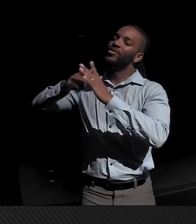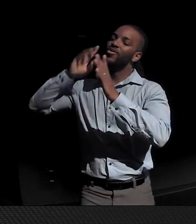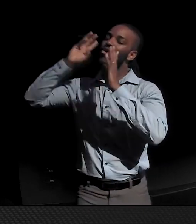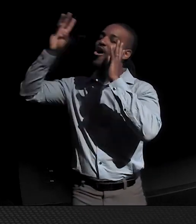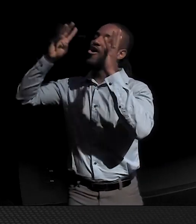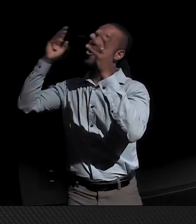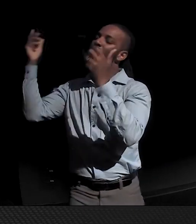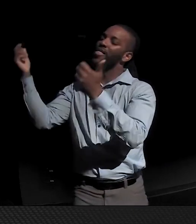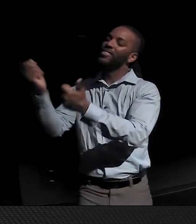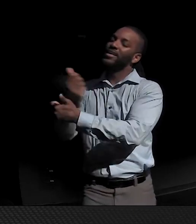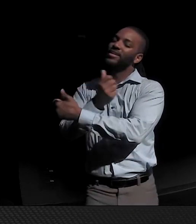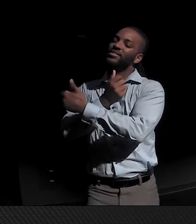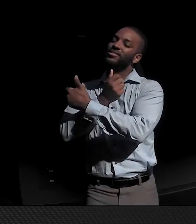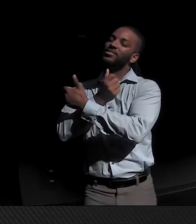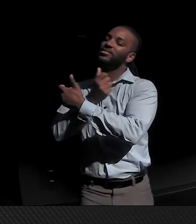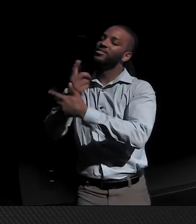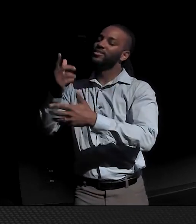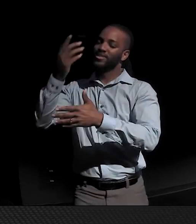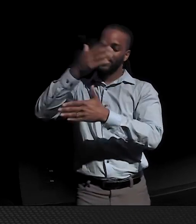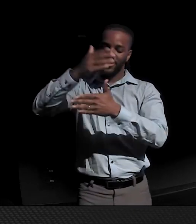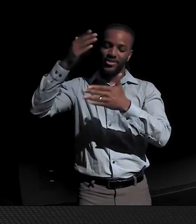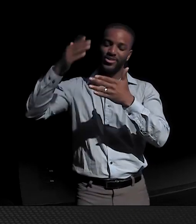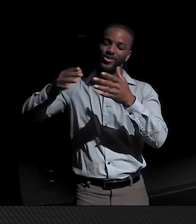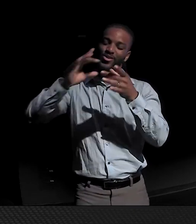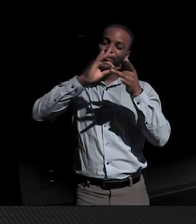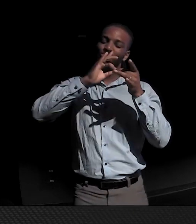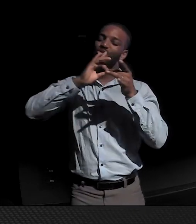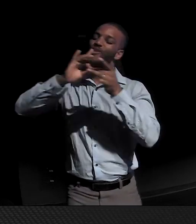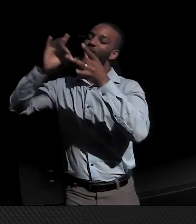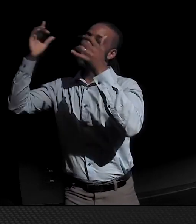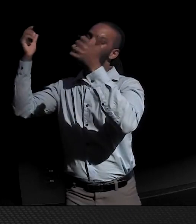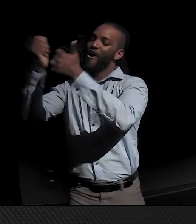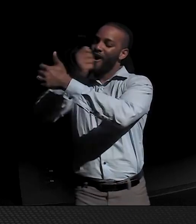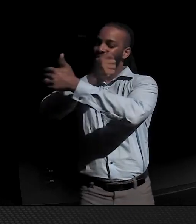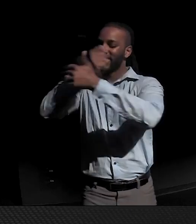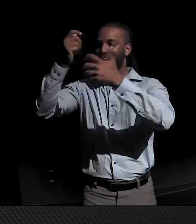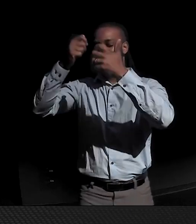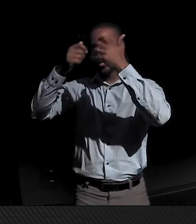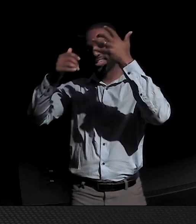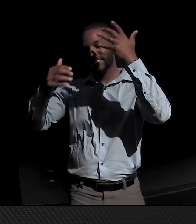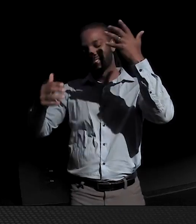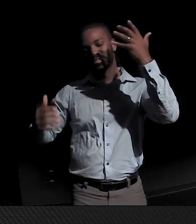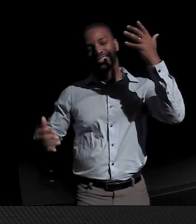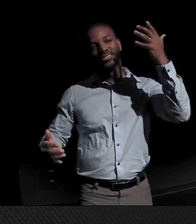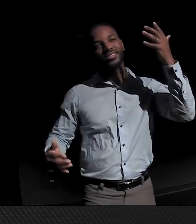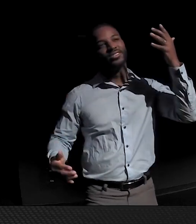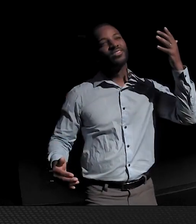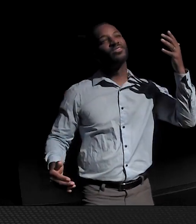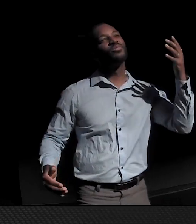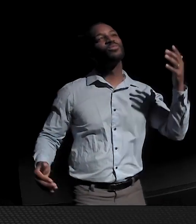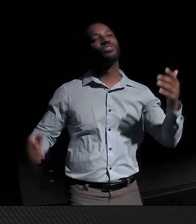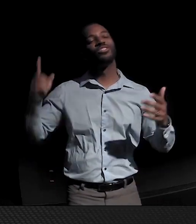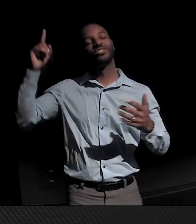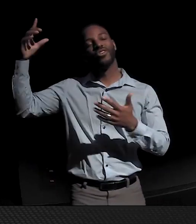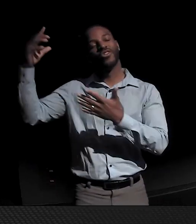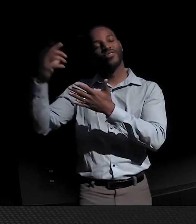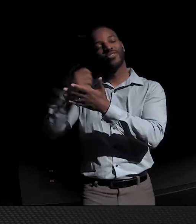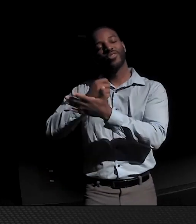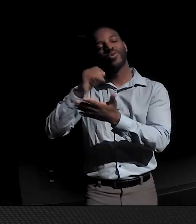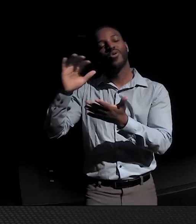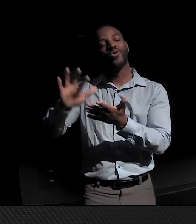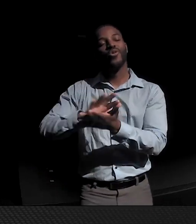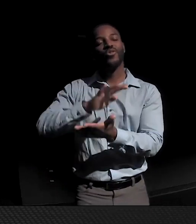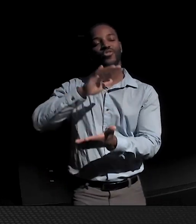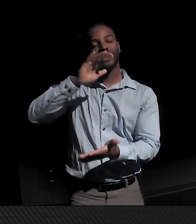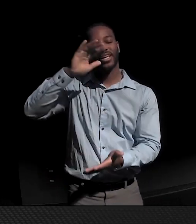From you are all things, to you are all things. You deserve